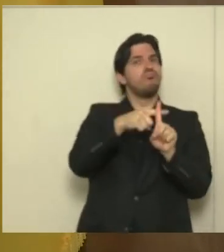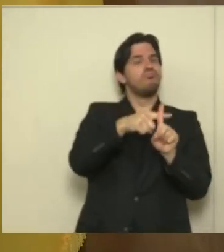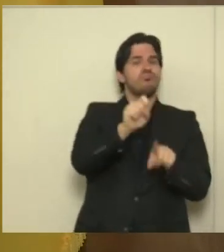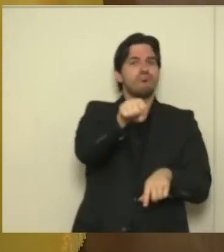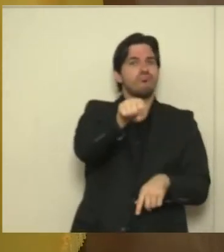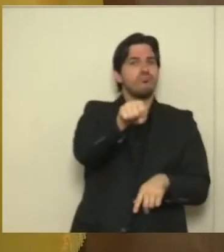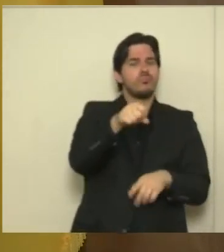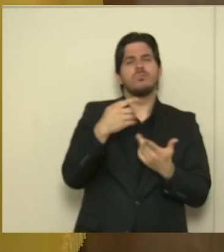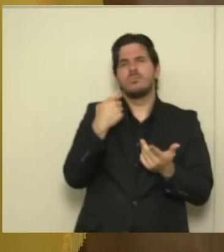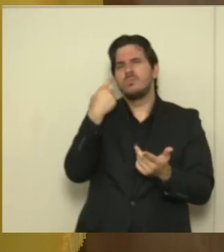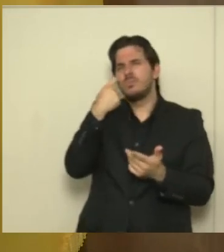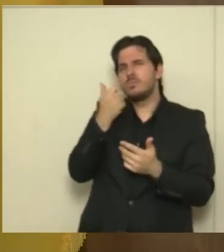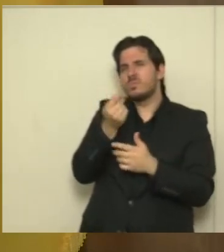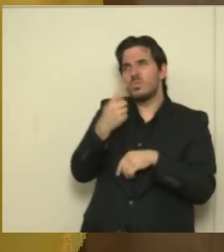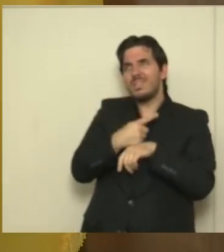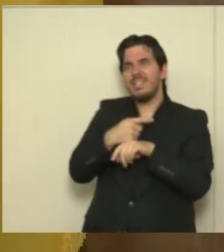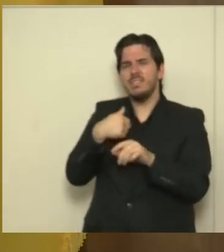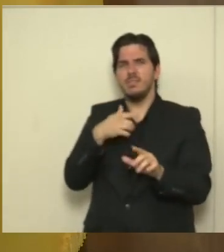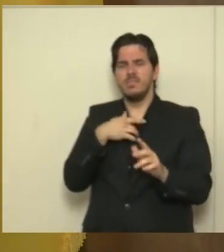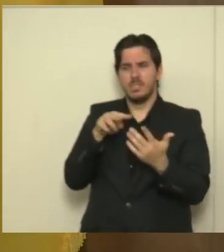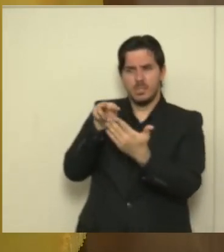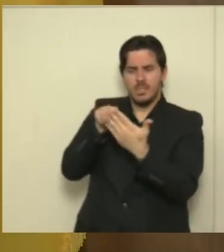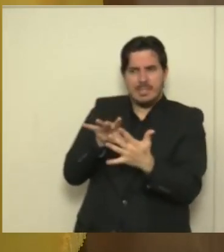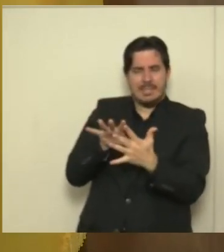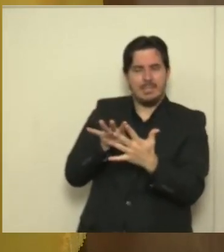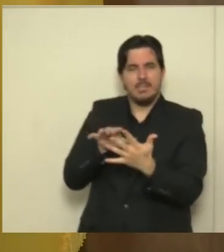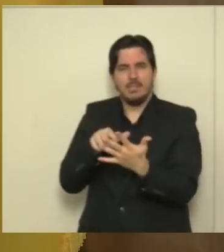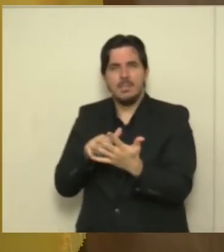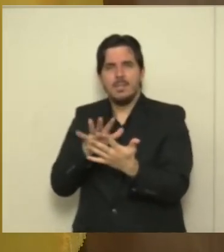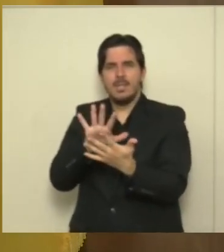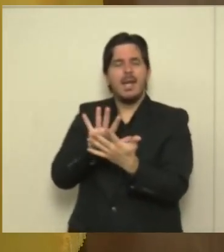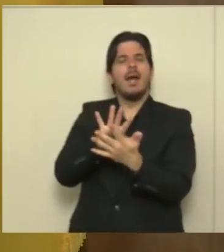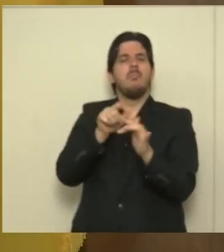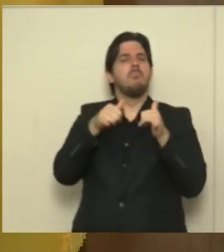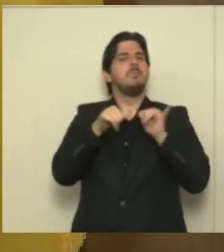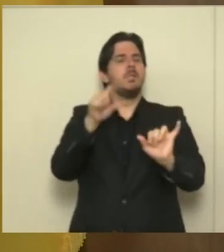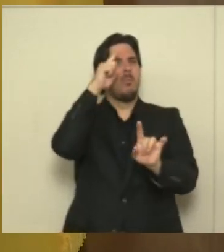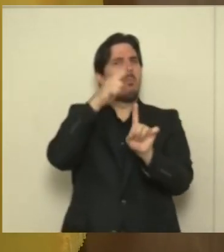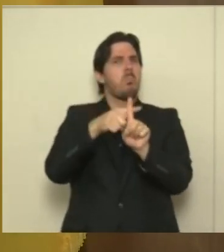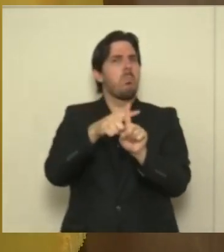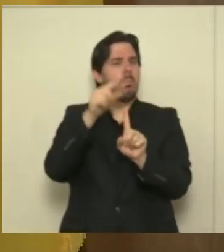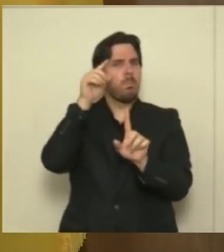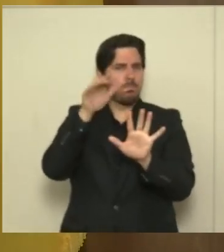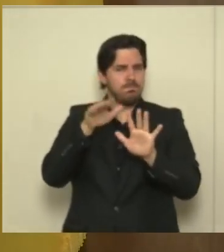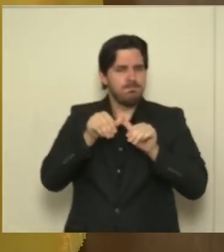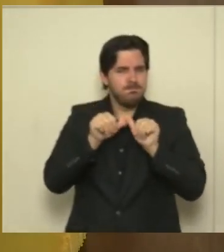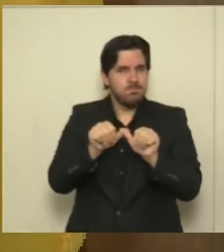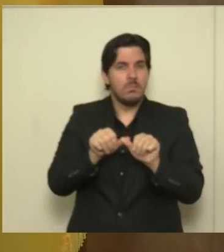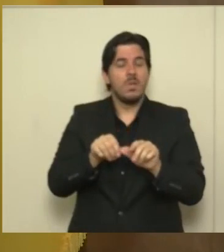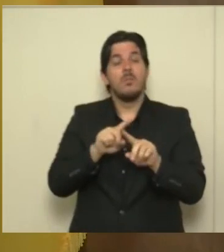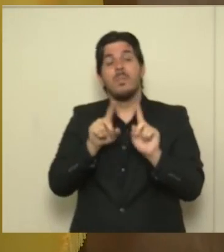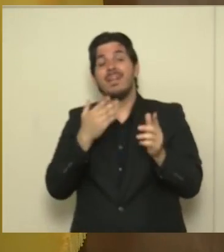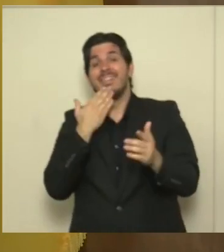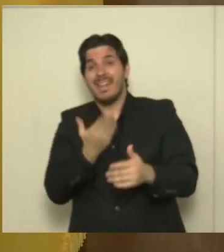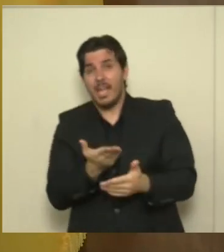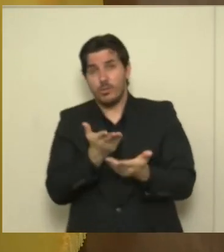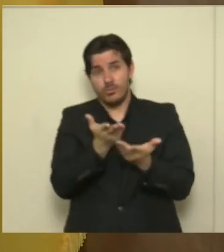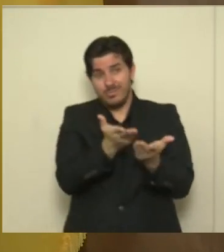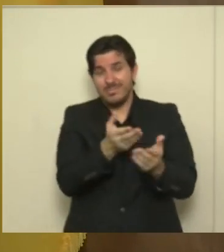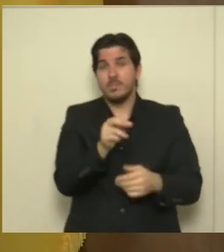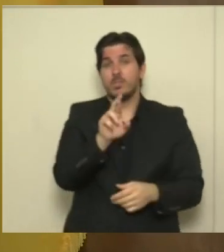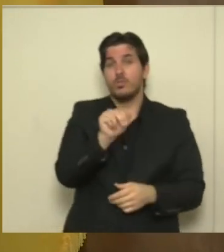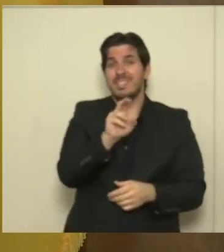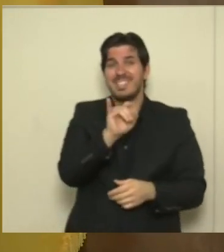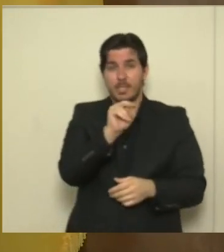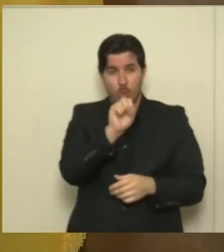couple of days have sort of jarred me. And I want to thank the Racinos, particularly our partners